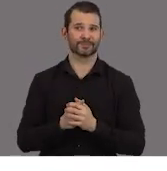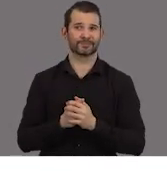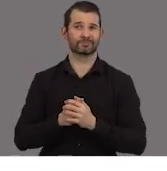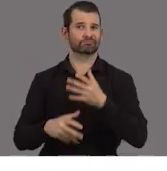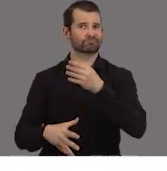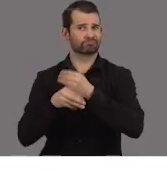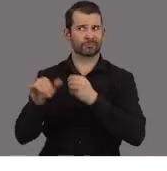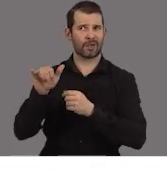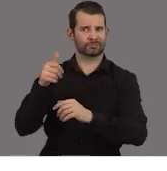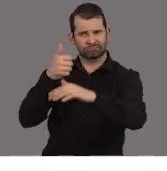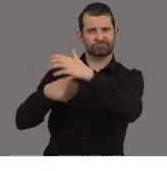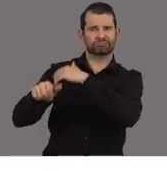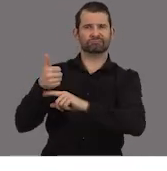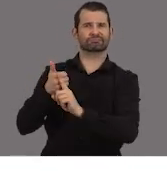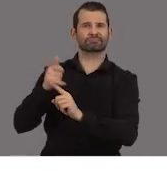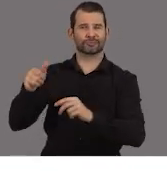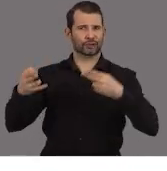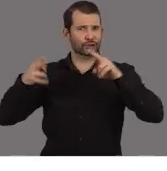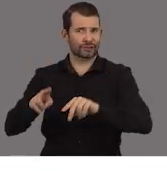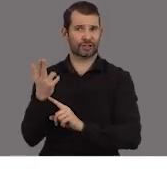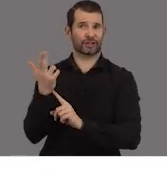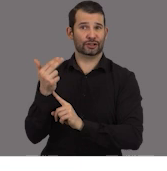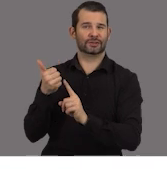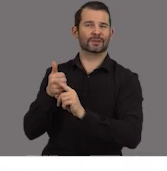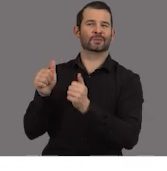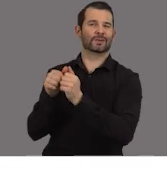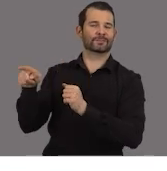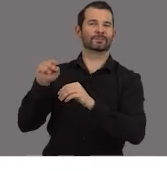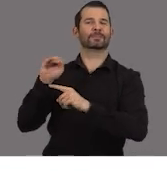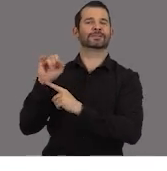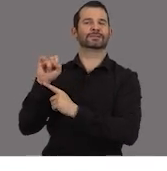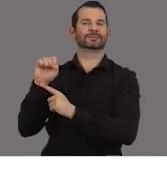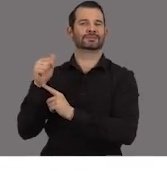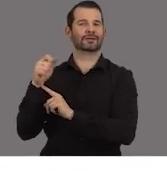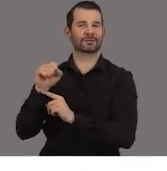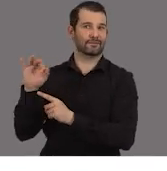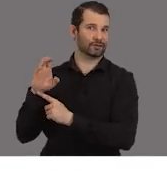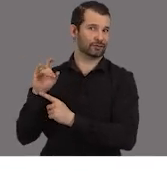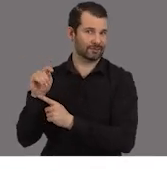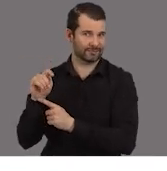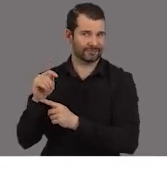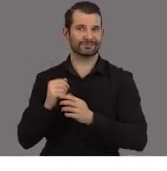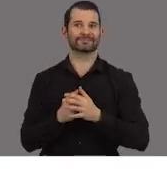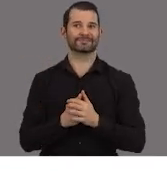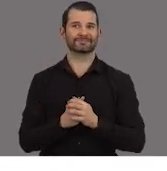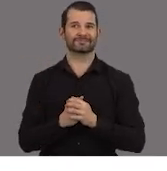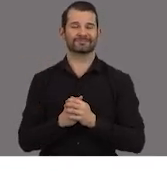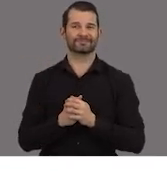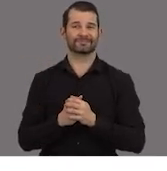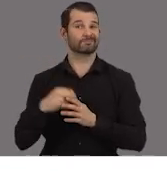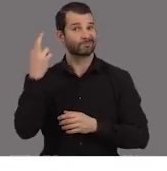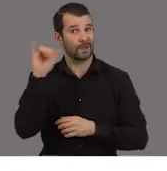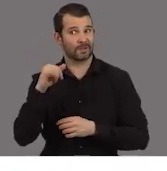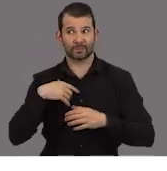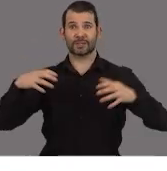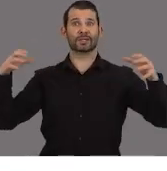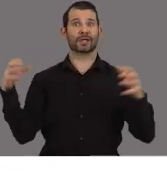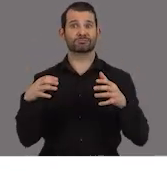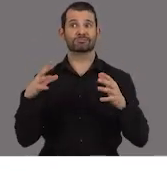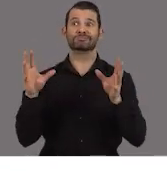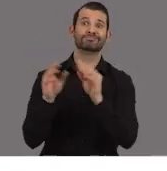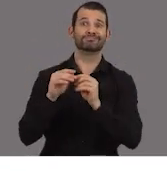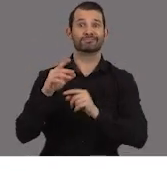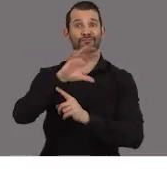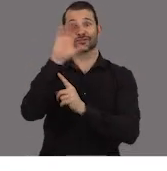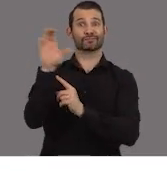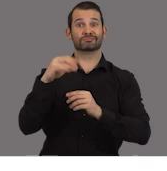people. Additionally, it is covered by Treaty 13 with the Mississaugas of the Credit. Given that we are meeting